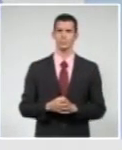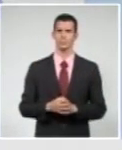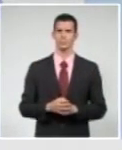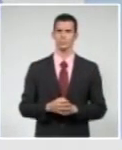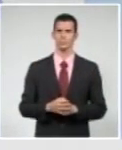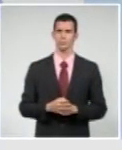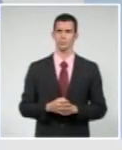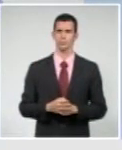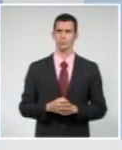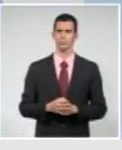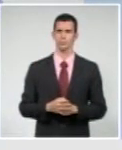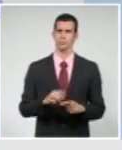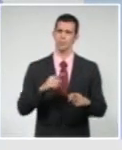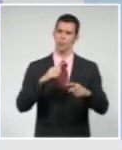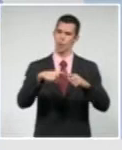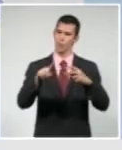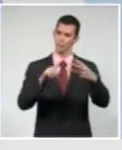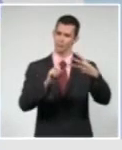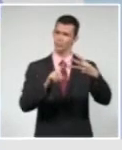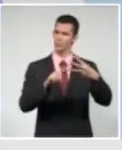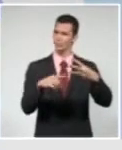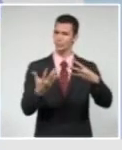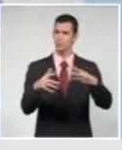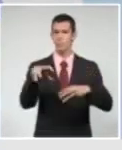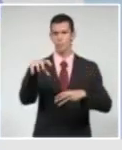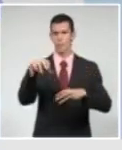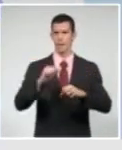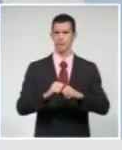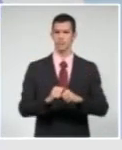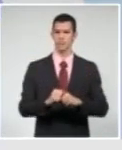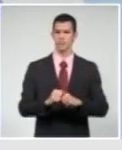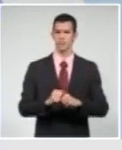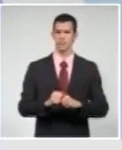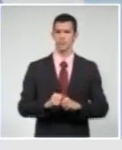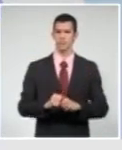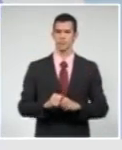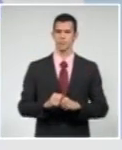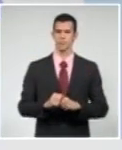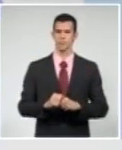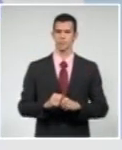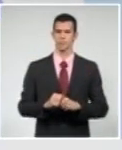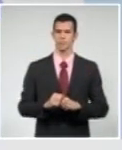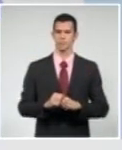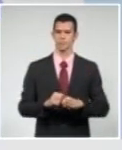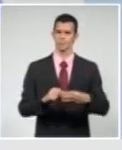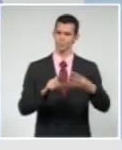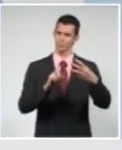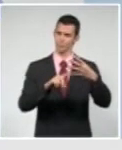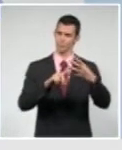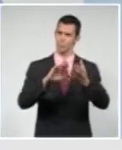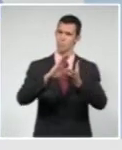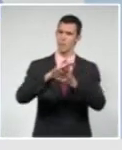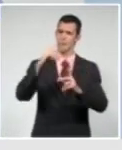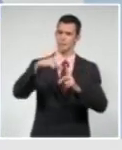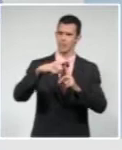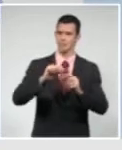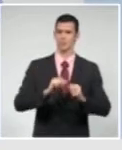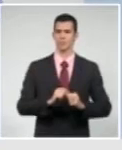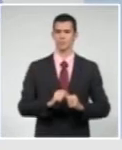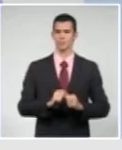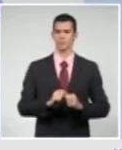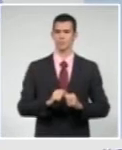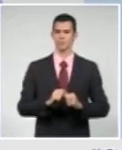23.32, only slightly lower than yesterday's. Artemisa follows with a rate of